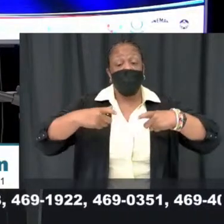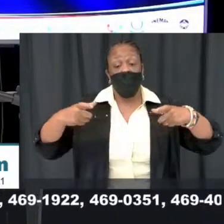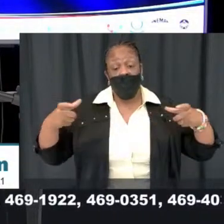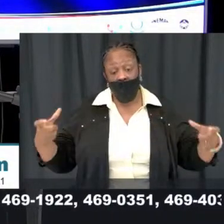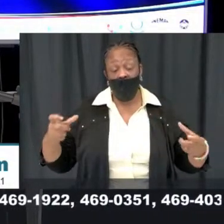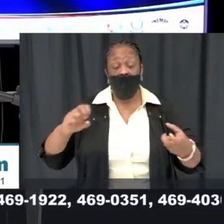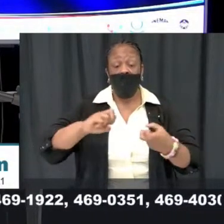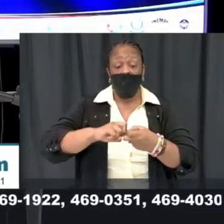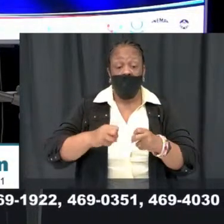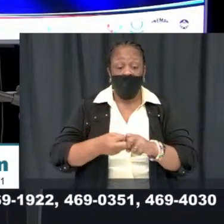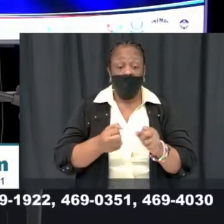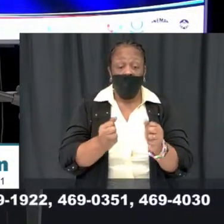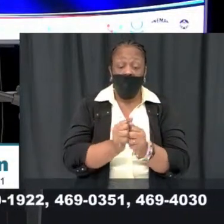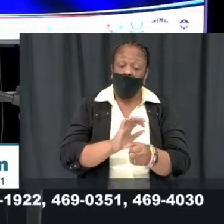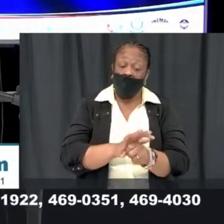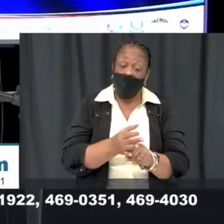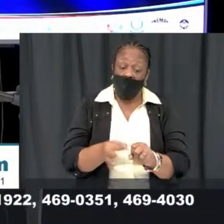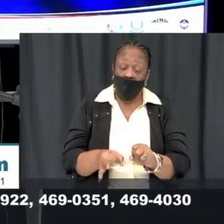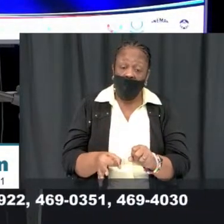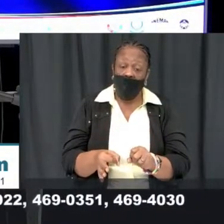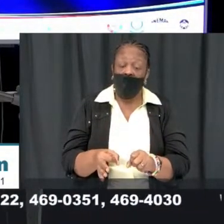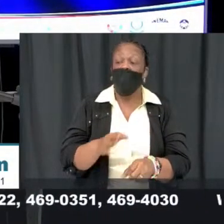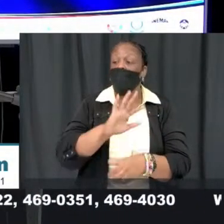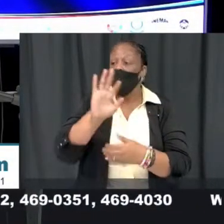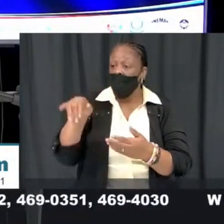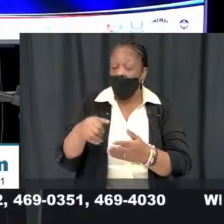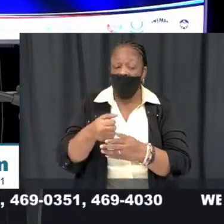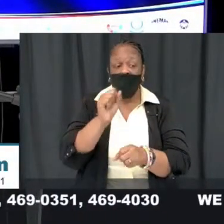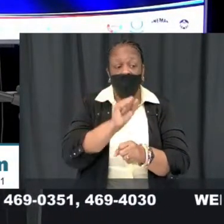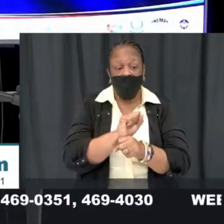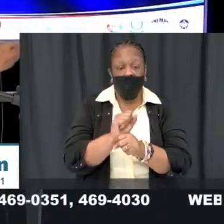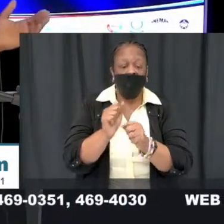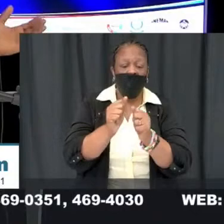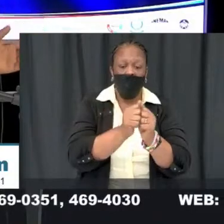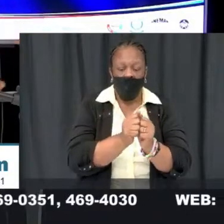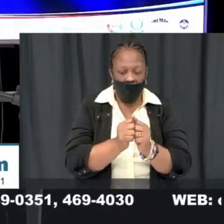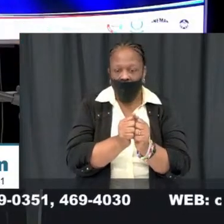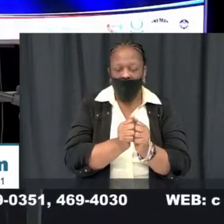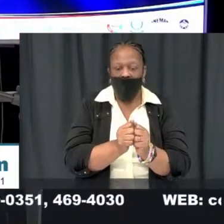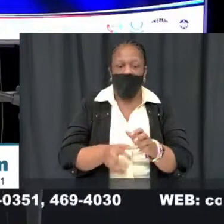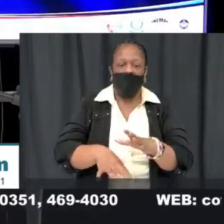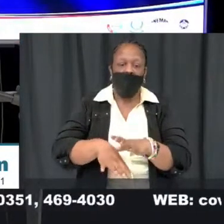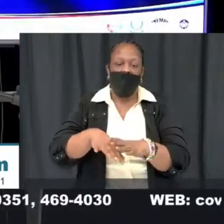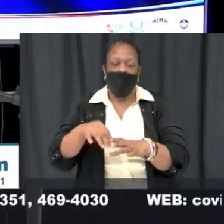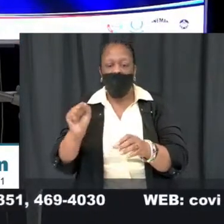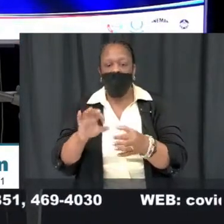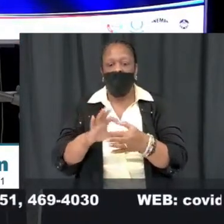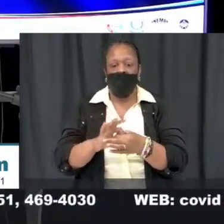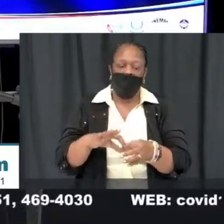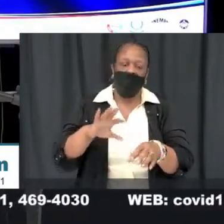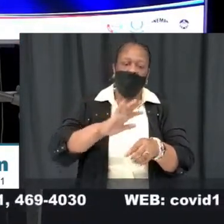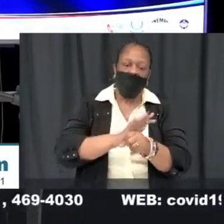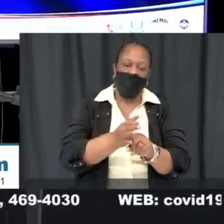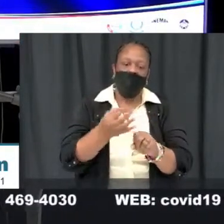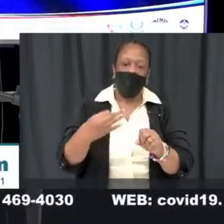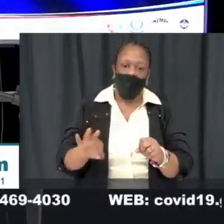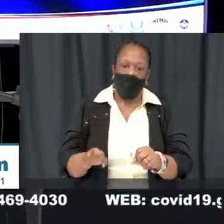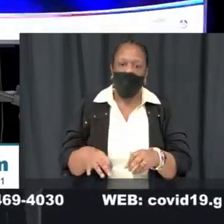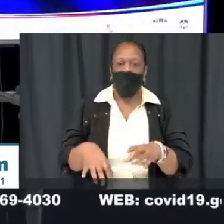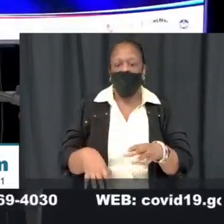this crisis. And then we could have this further discussion. Thank you, Mr. Williams, and all the best for you.